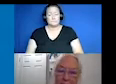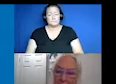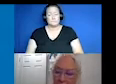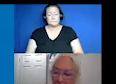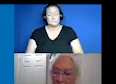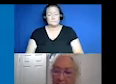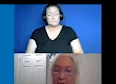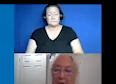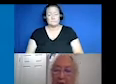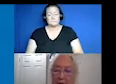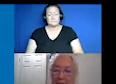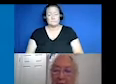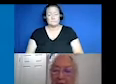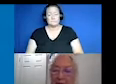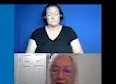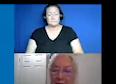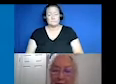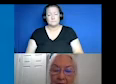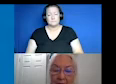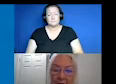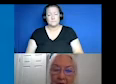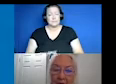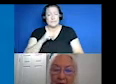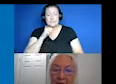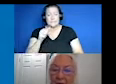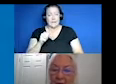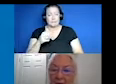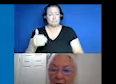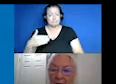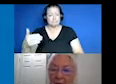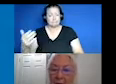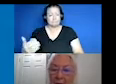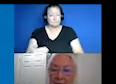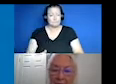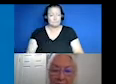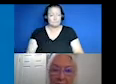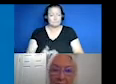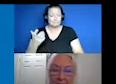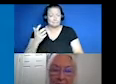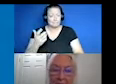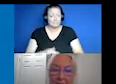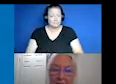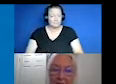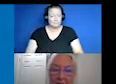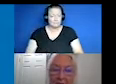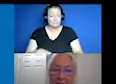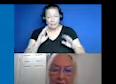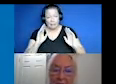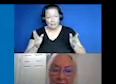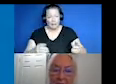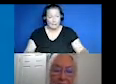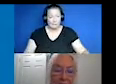Oh, it's not moving. Geez. Hello.